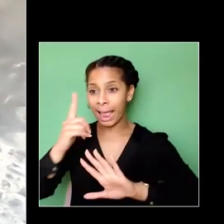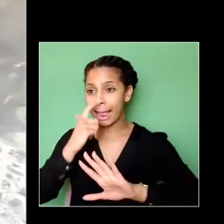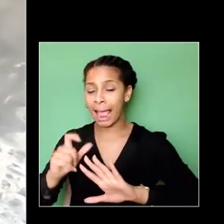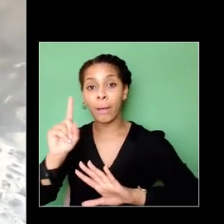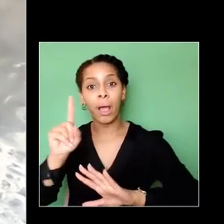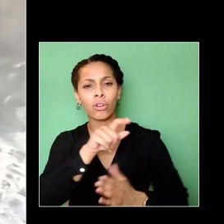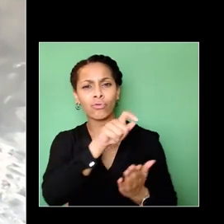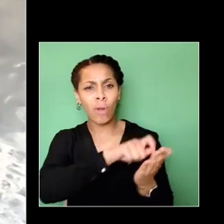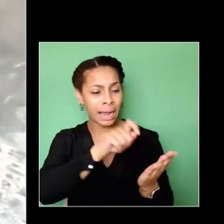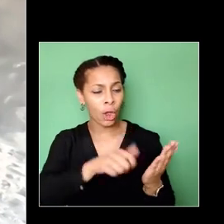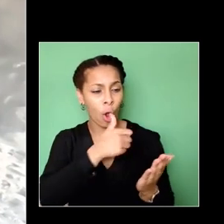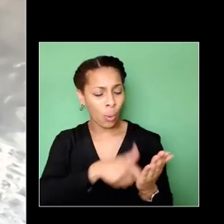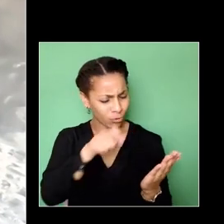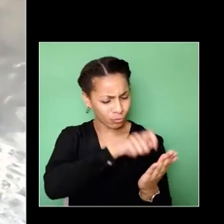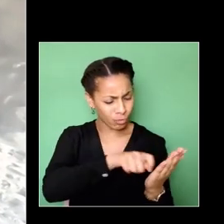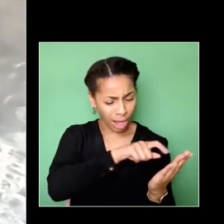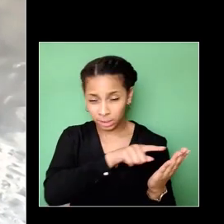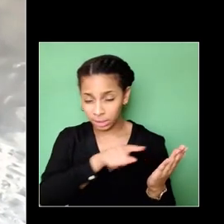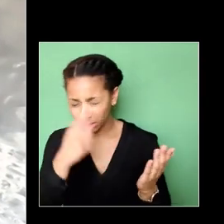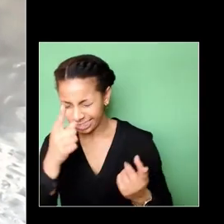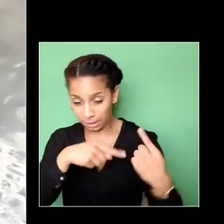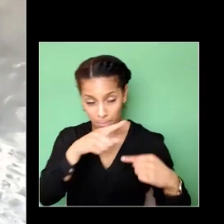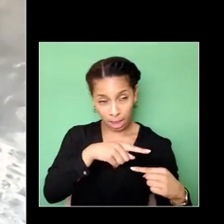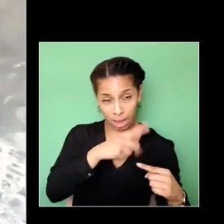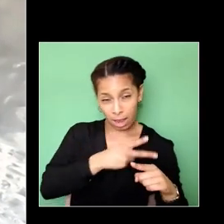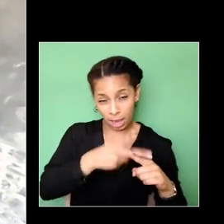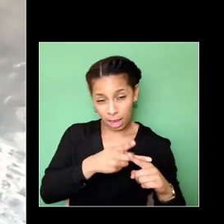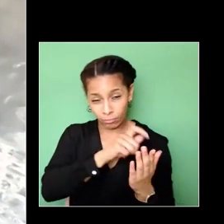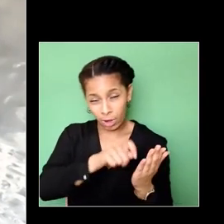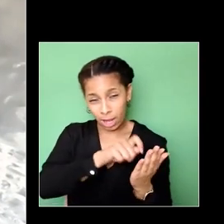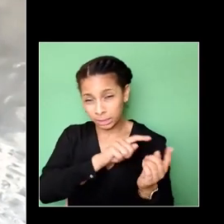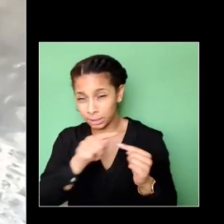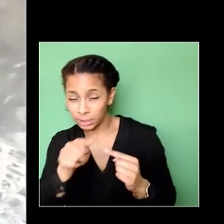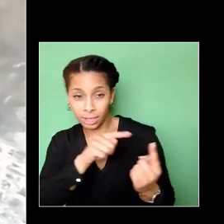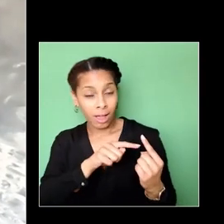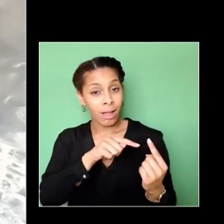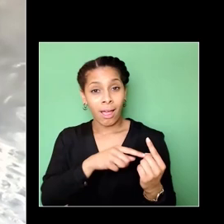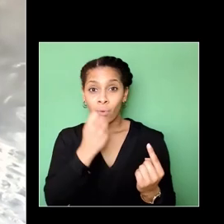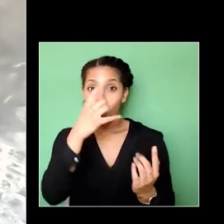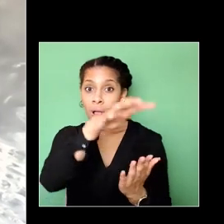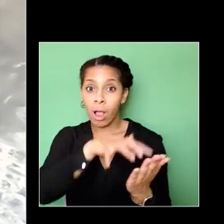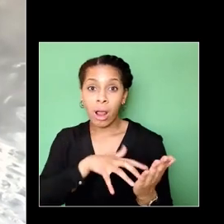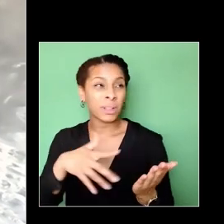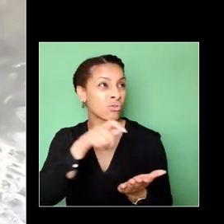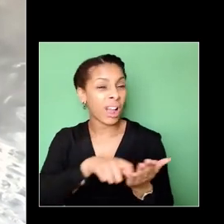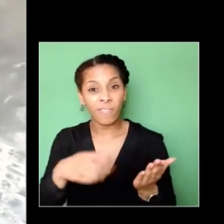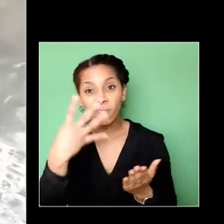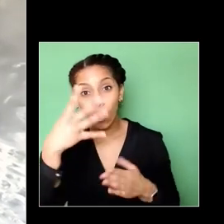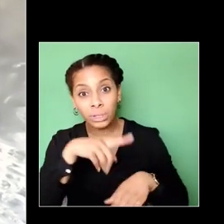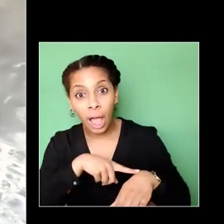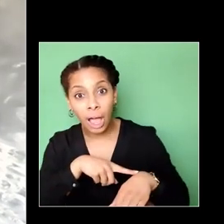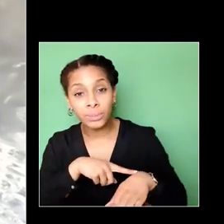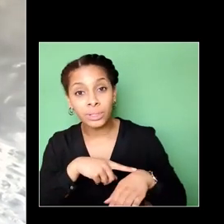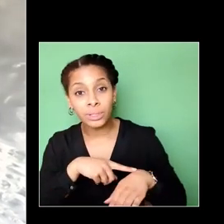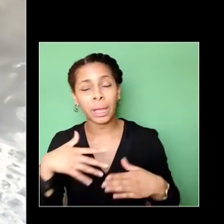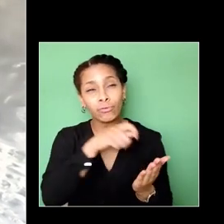backwards. Like I've written this thing I've been trying to write recently. I've written it maybe four times and I keep taking it out, realizing that I've lost my way, going back